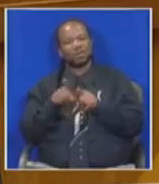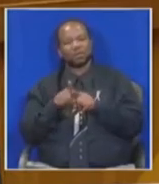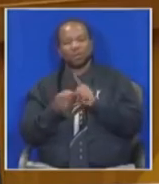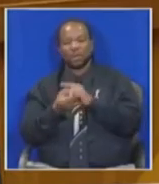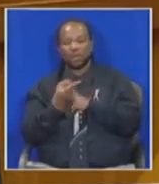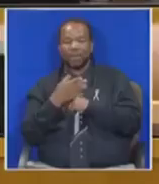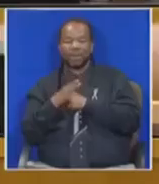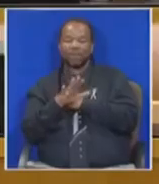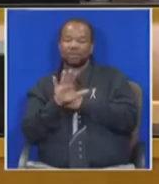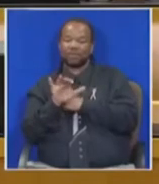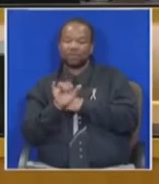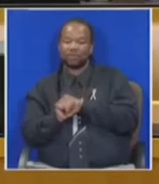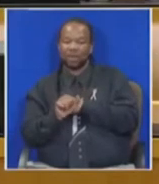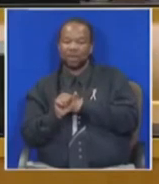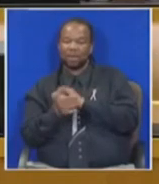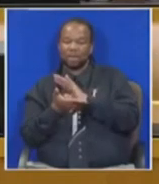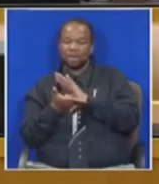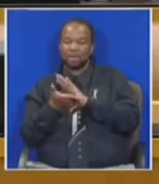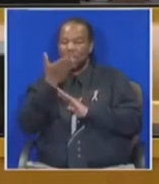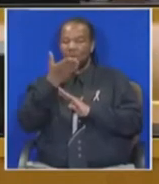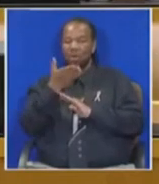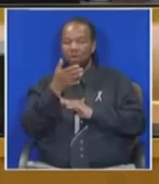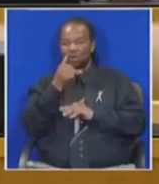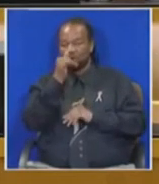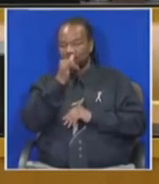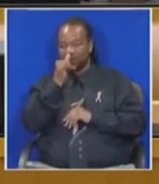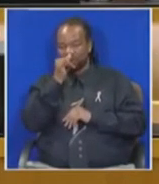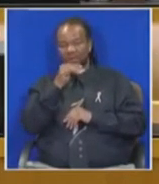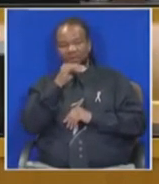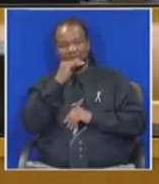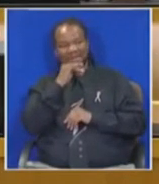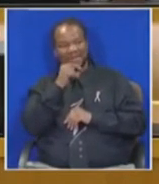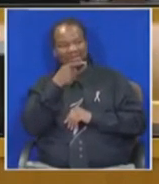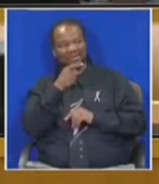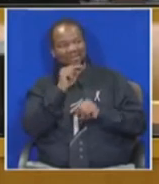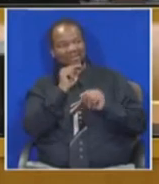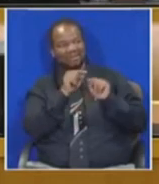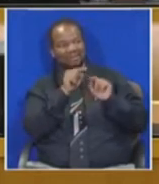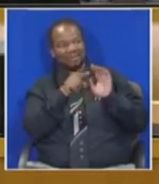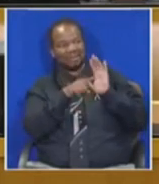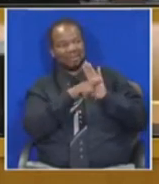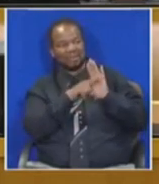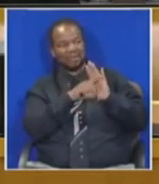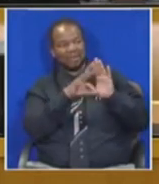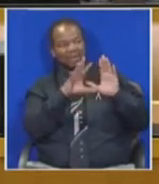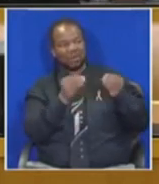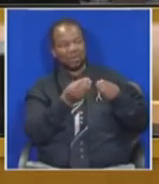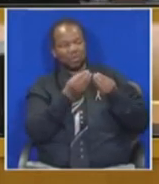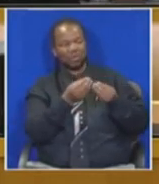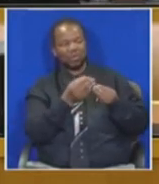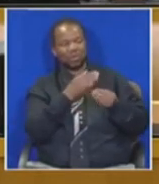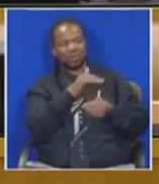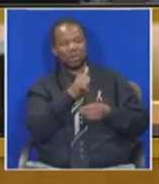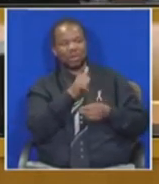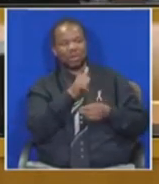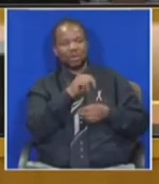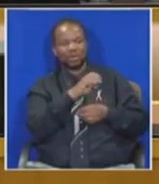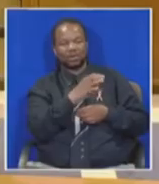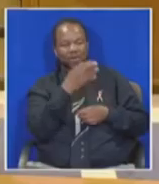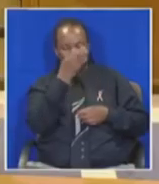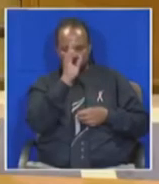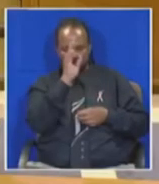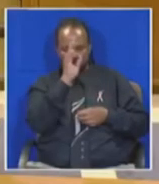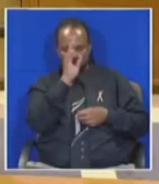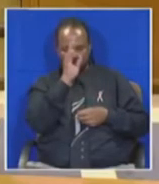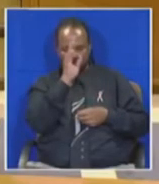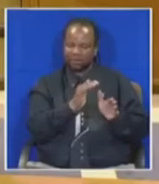Africa is a damning indictment on the ANC government. Even with the social fabric issues aside, The